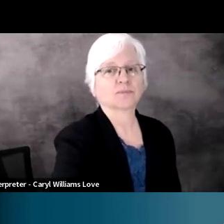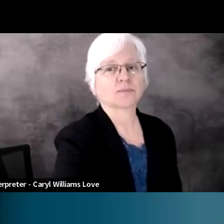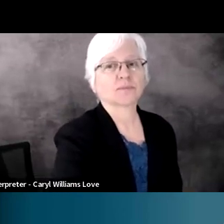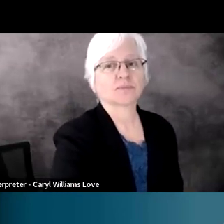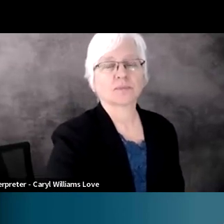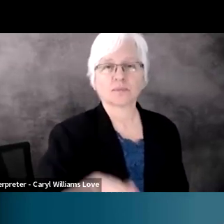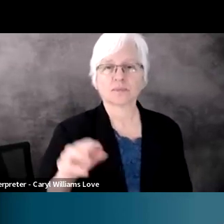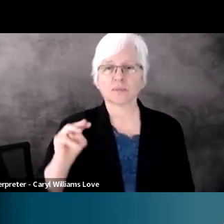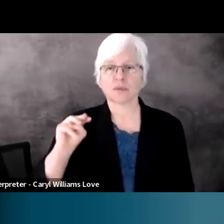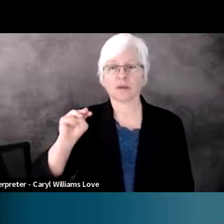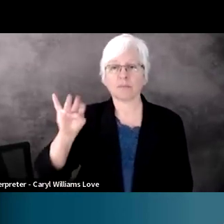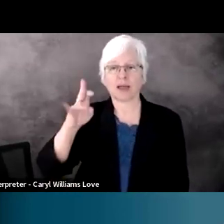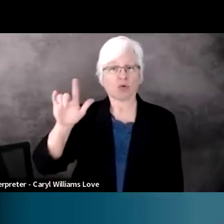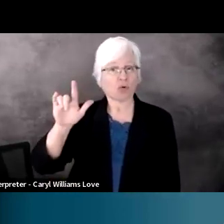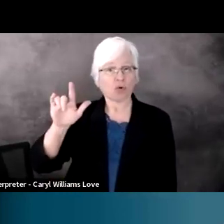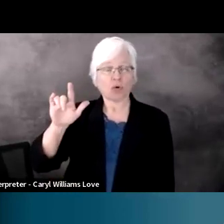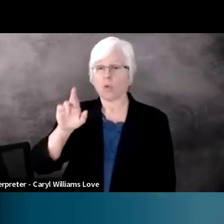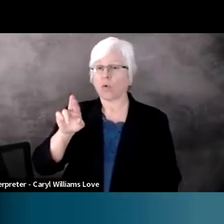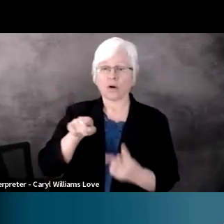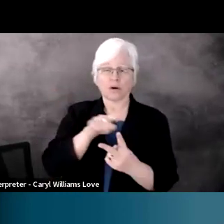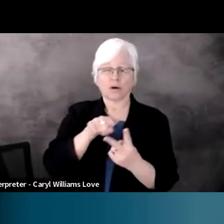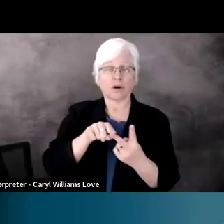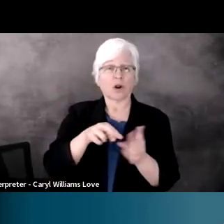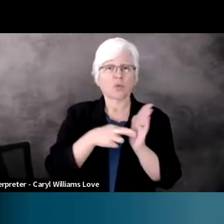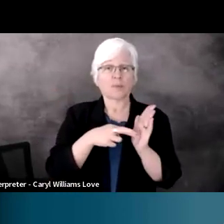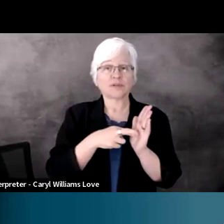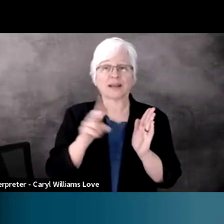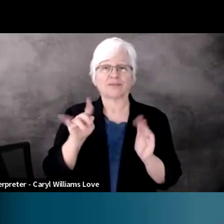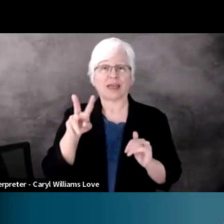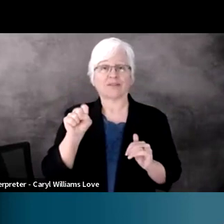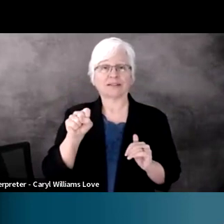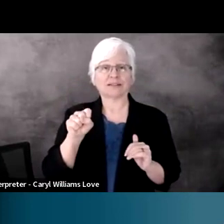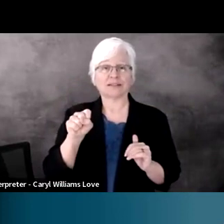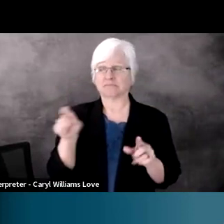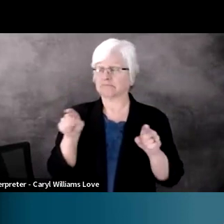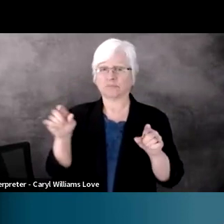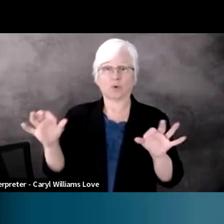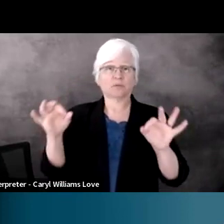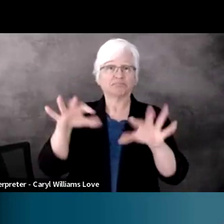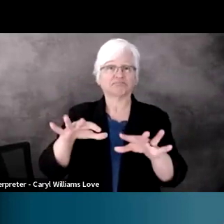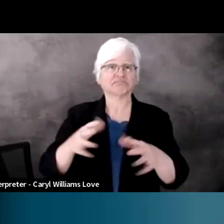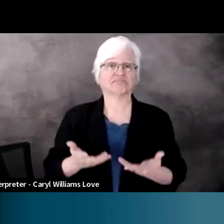Michael or Representative Davis, do either of you want to include a takeaway?